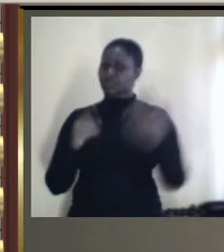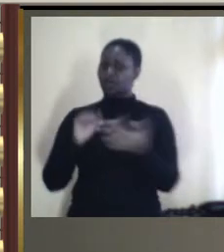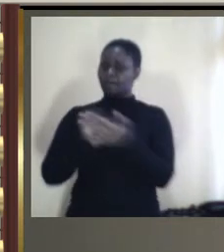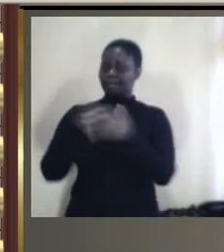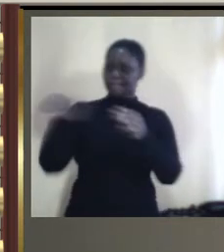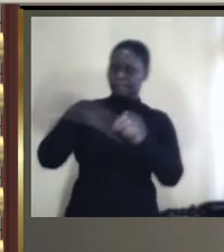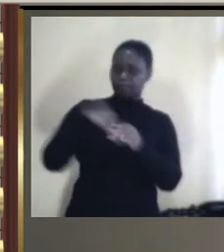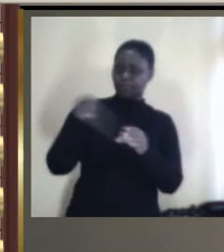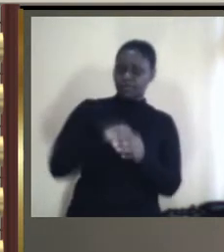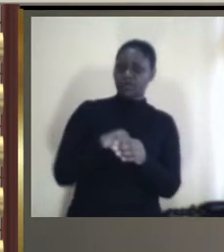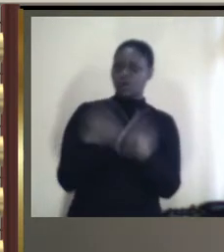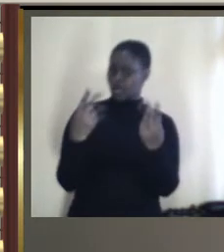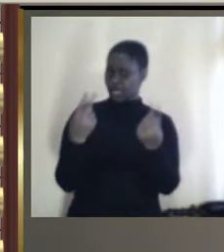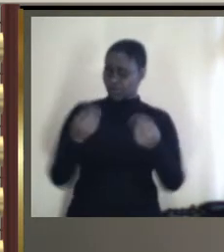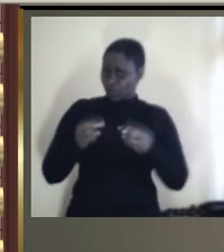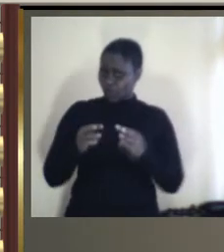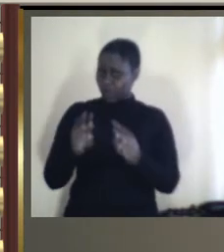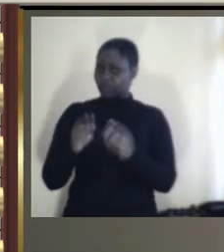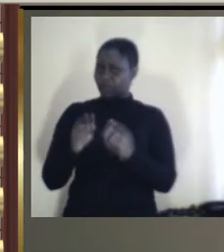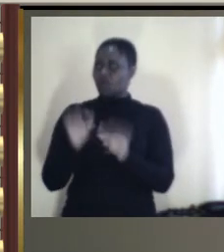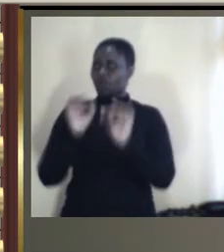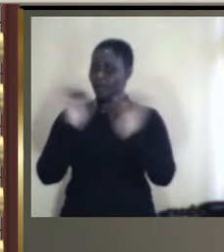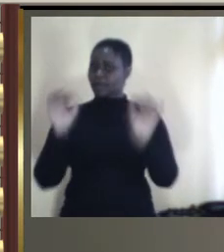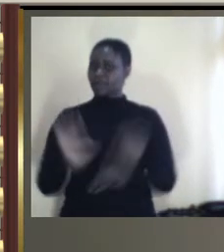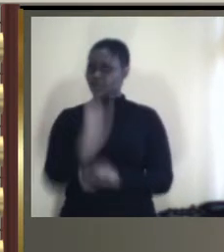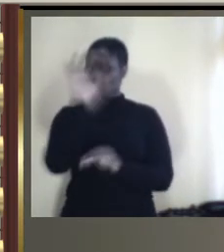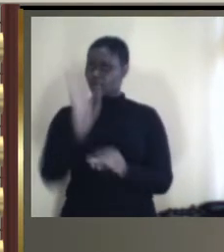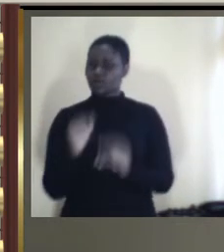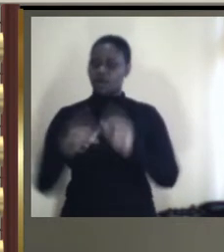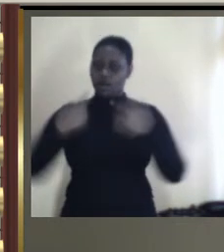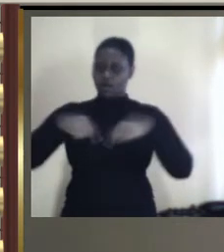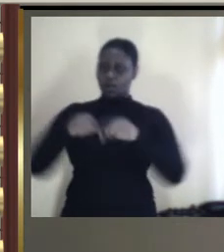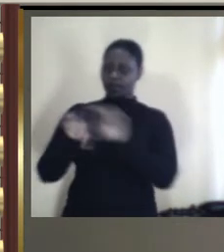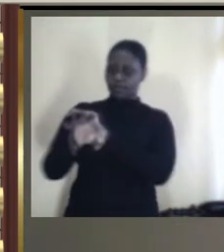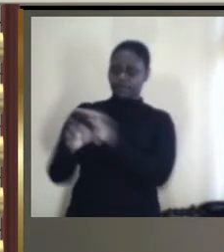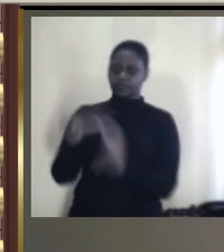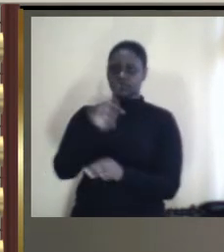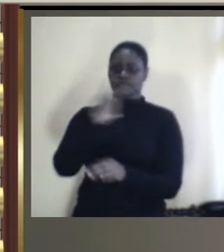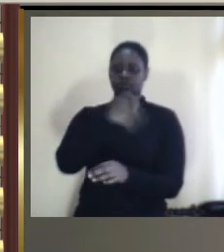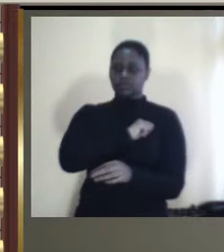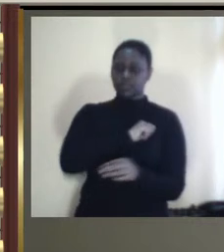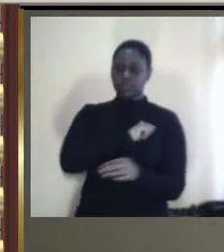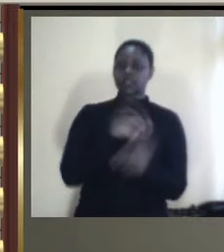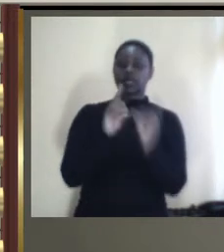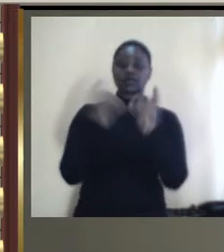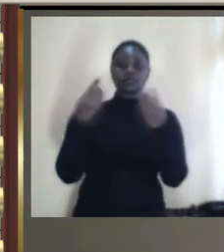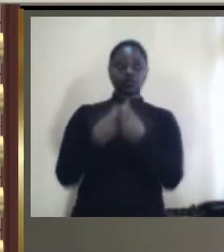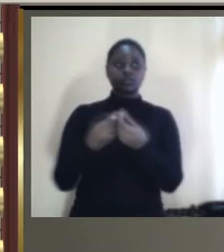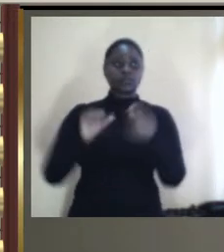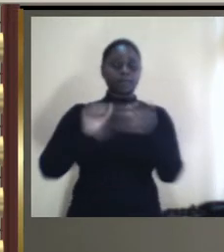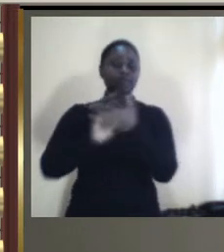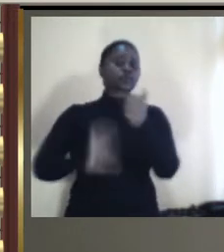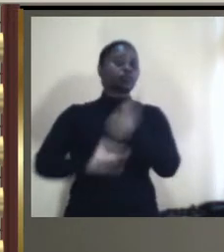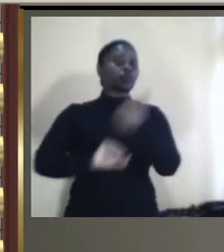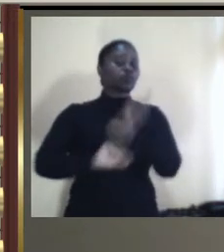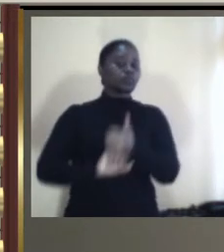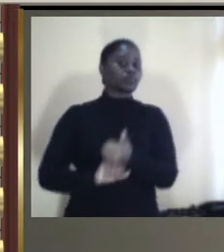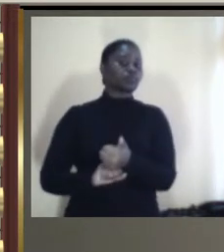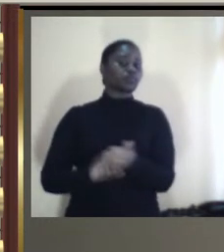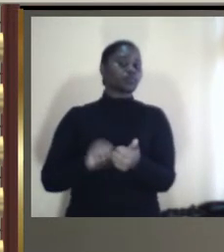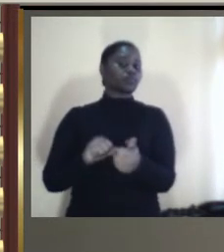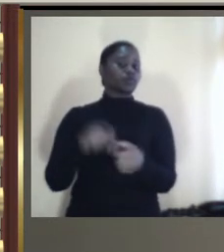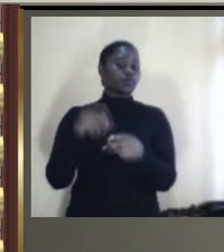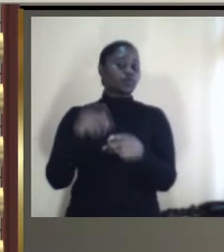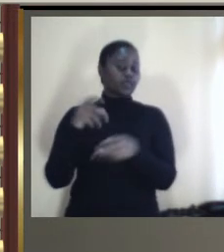into a new contract with the citizens of our province. One, the department must support the land